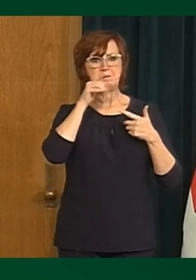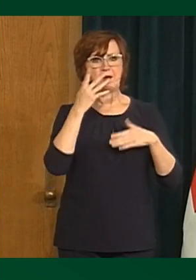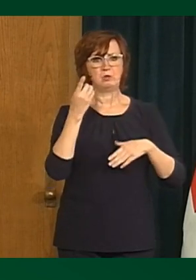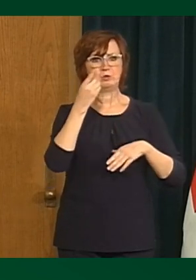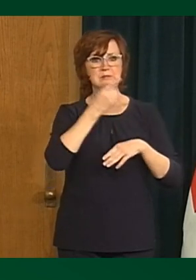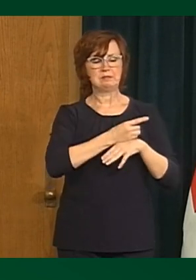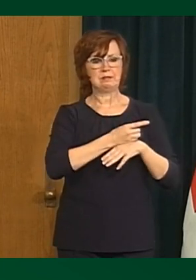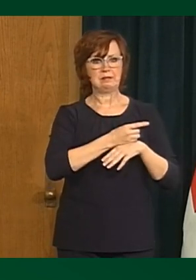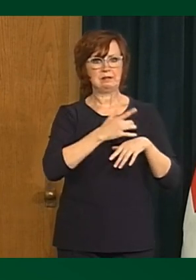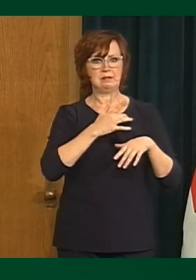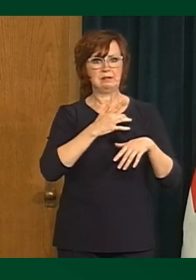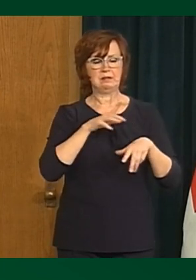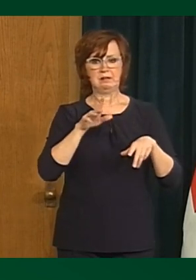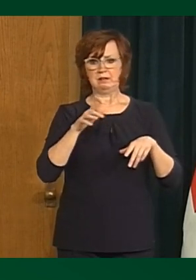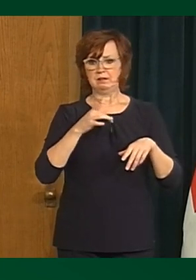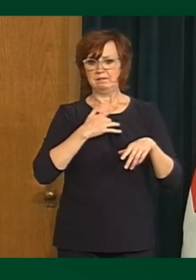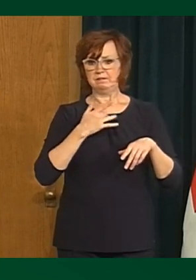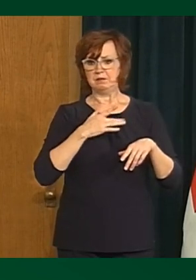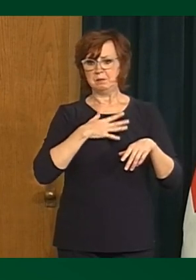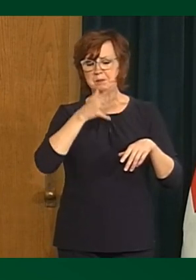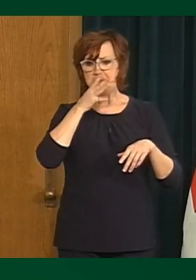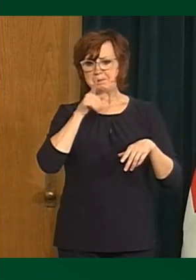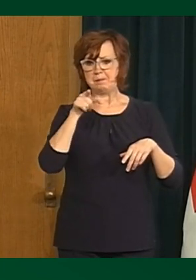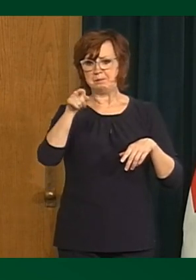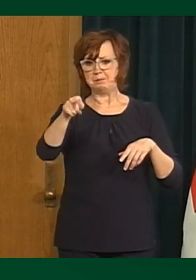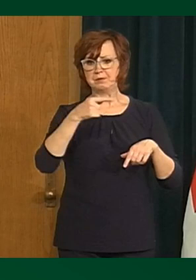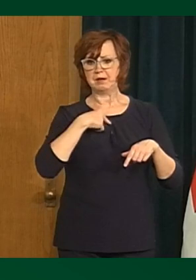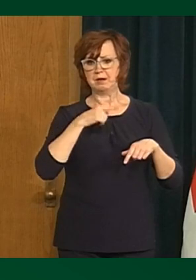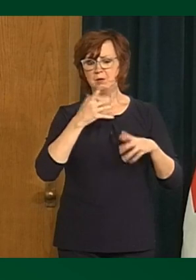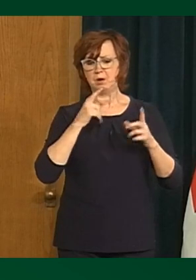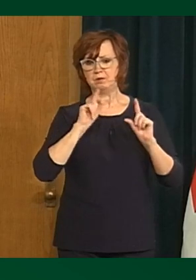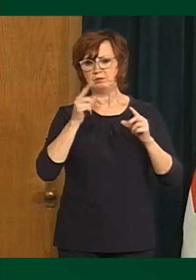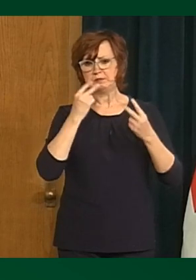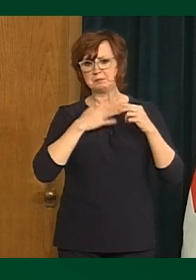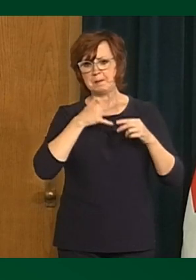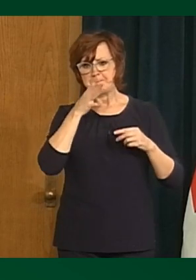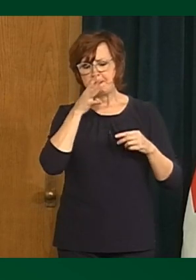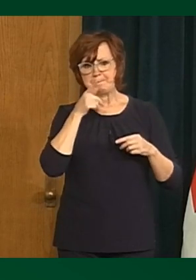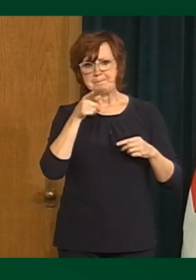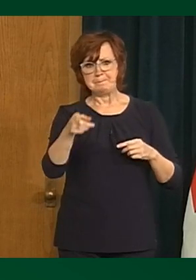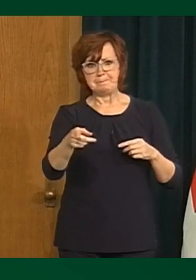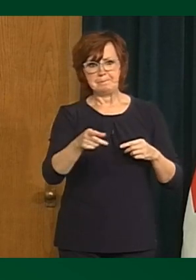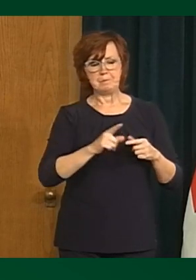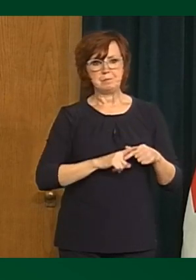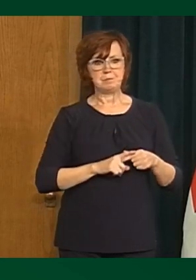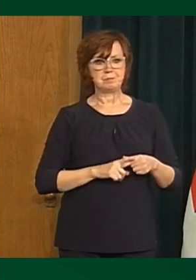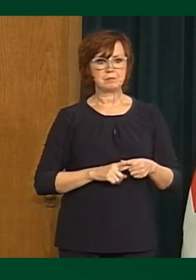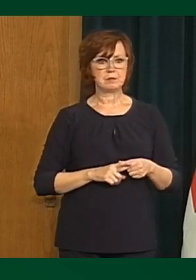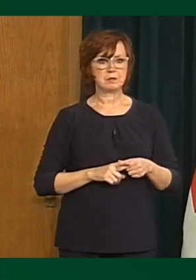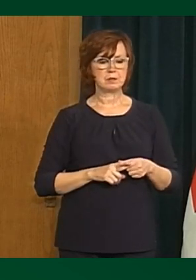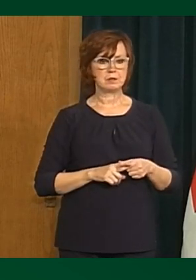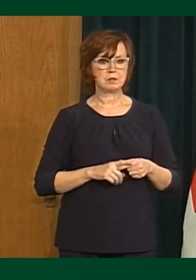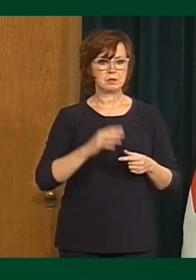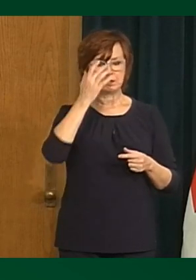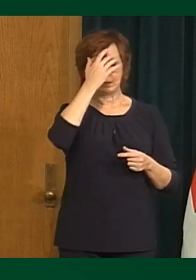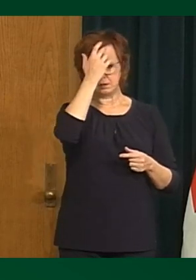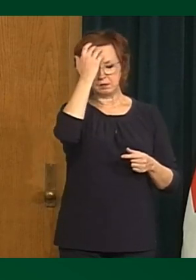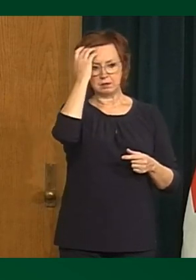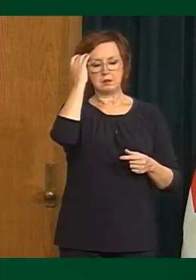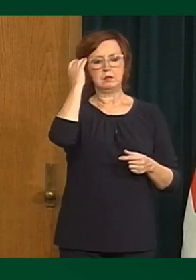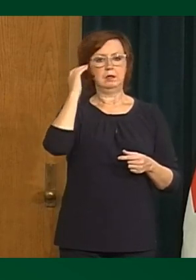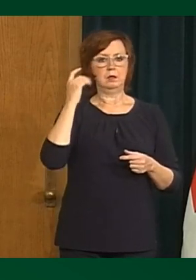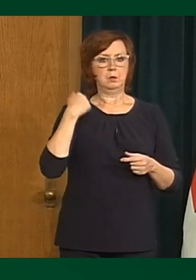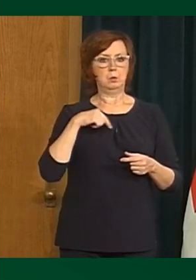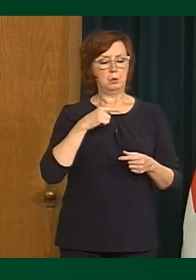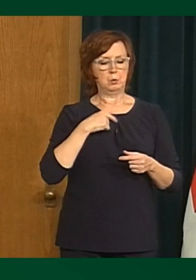we are hearing lots about the concerns that family have, and we are working on a new and revised structure to start opening that up. We don't